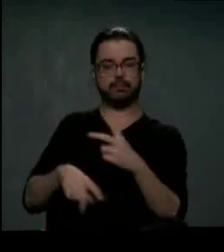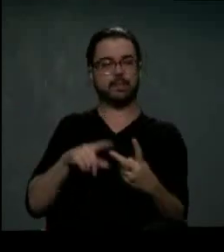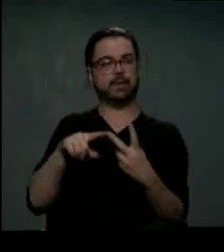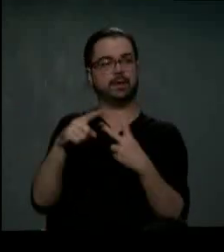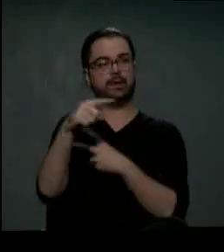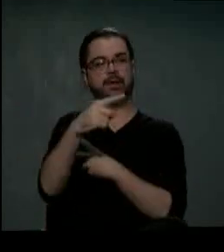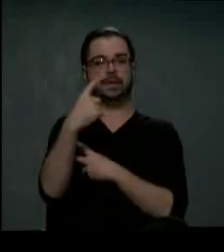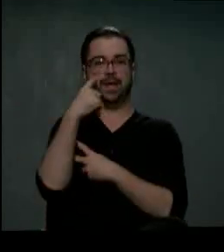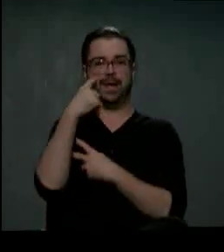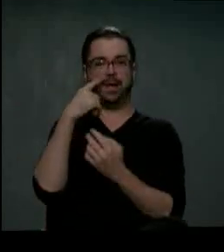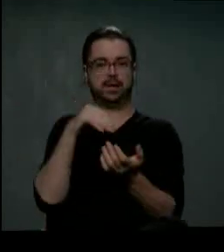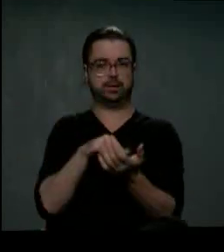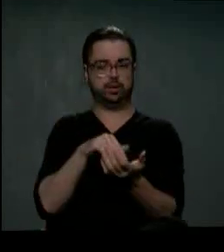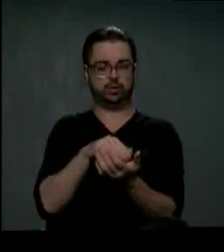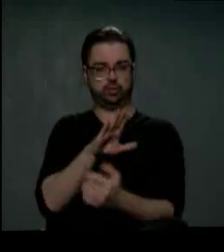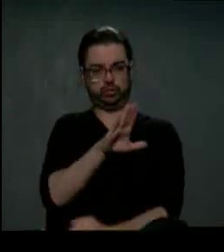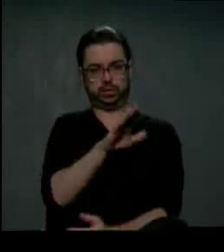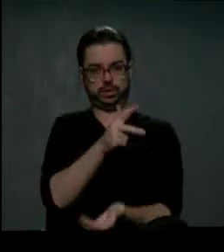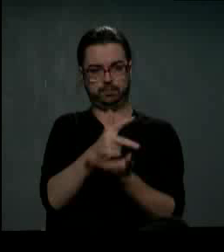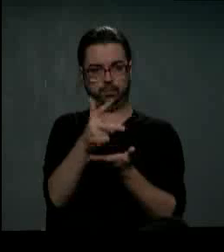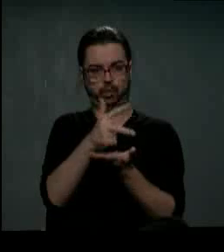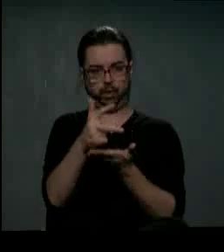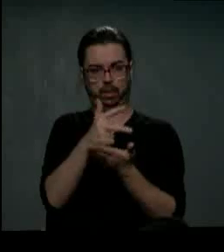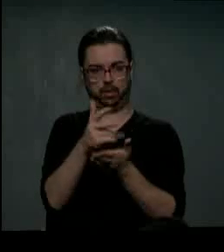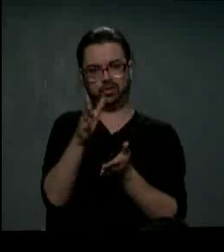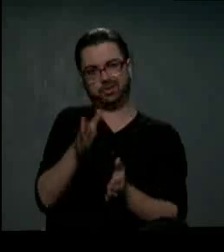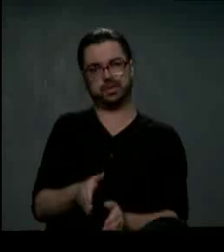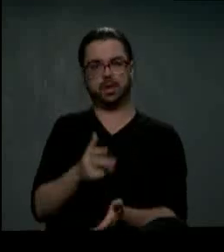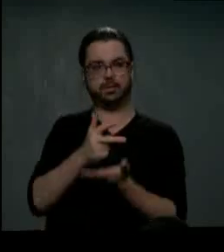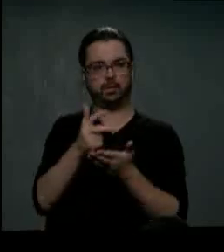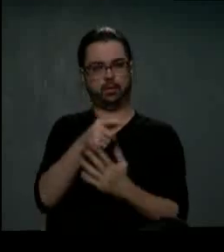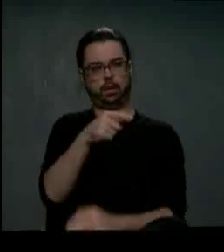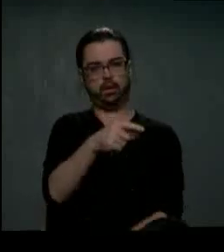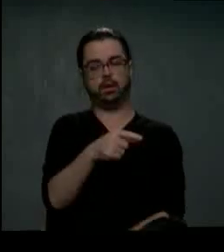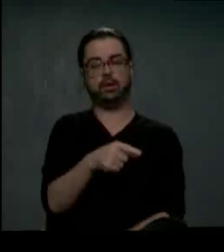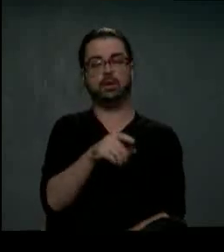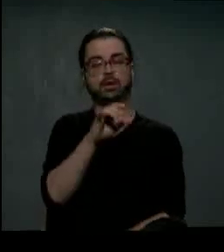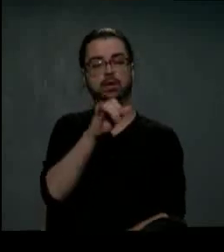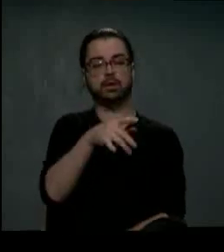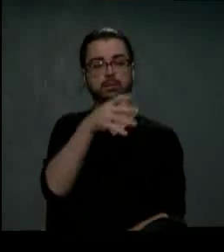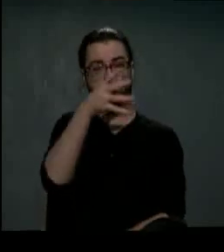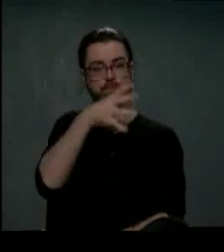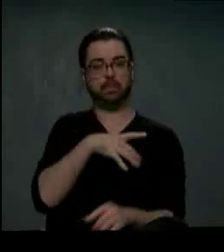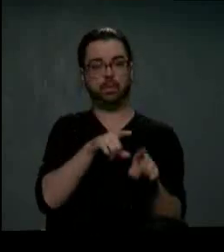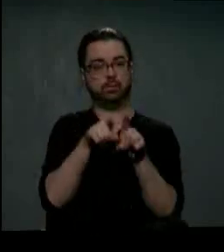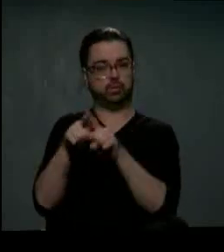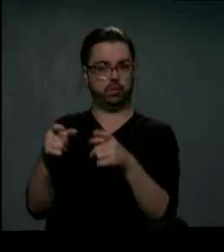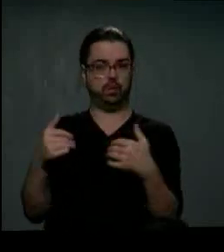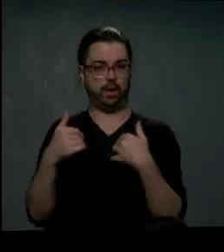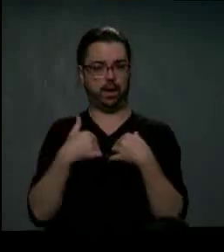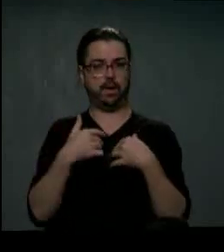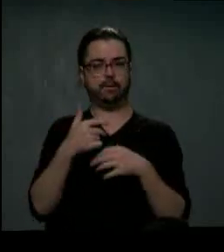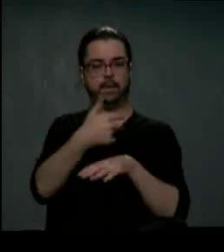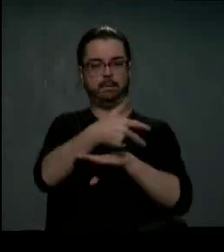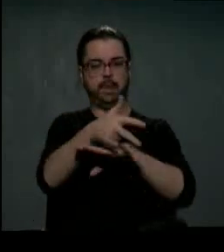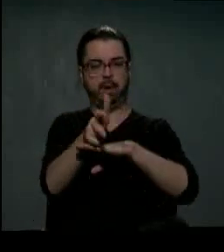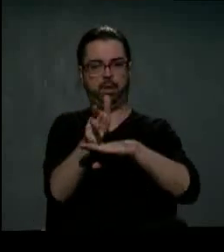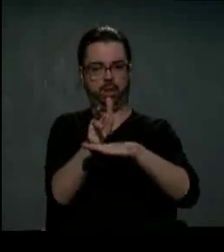doctor's parking lot or side parking lot. He has parallel parking right here off the